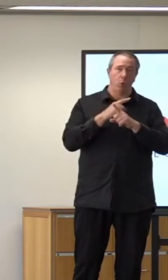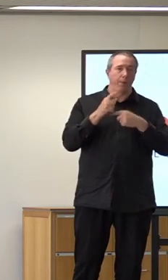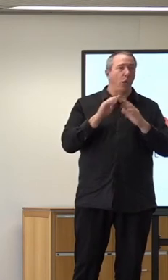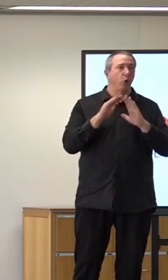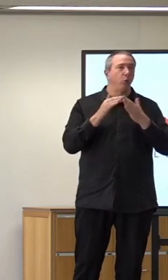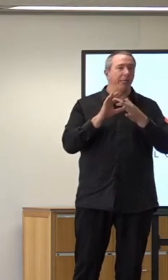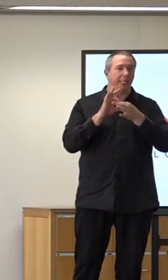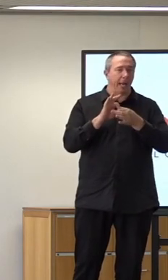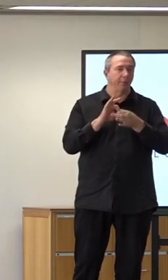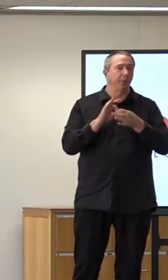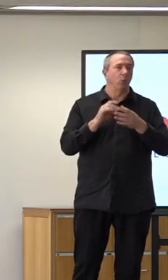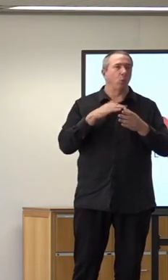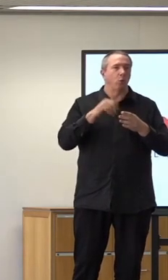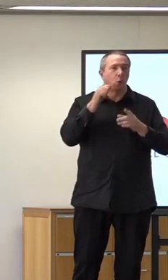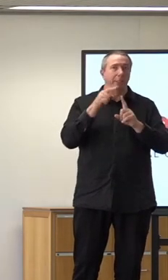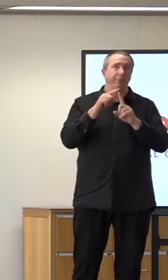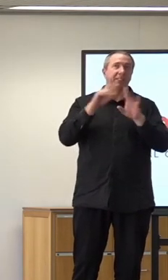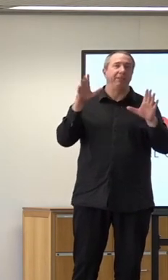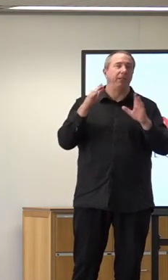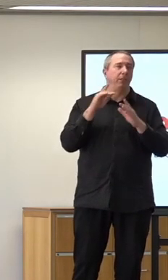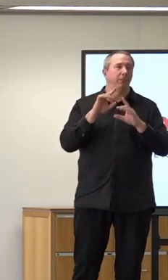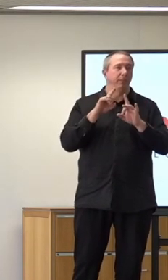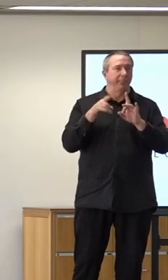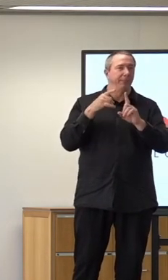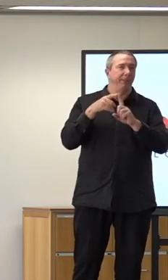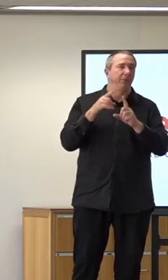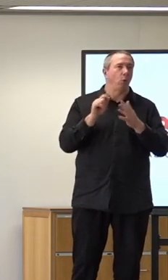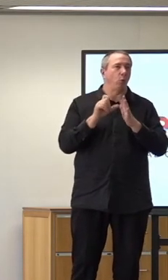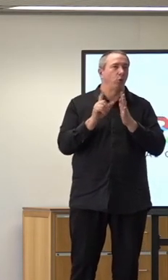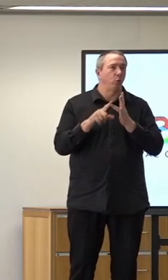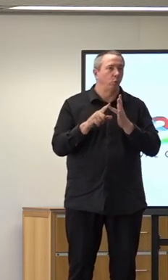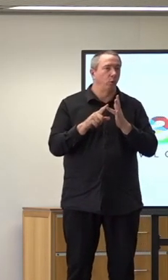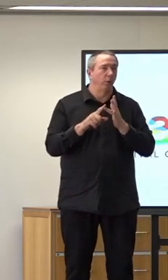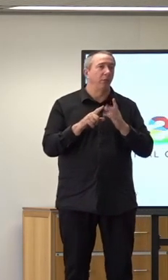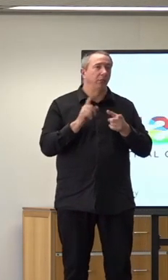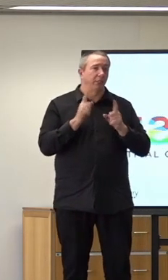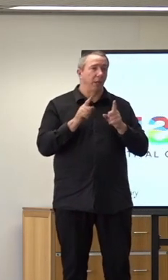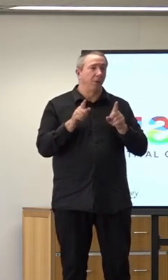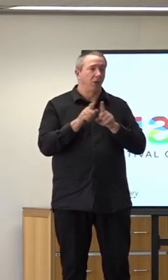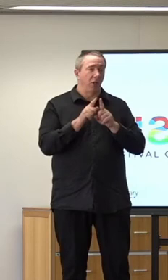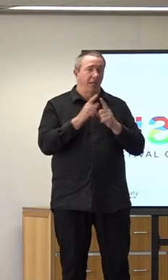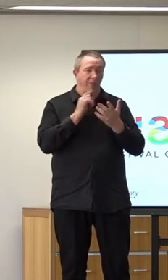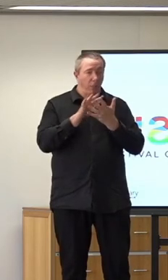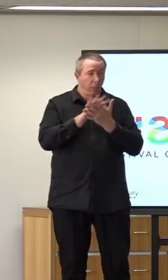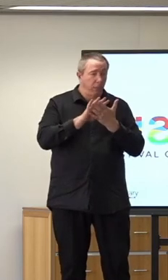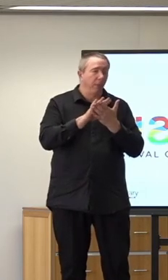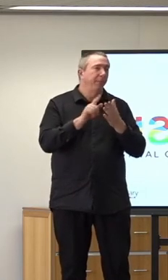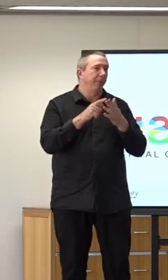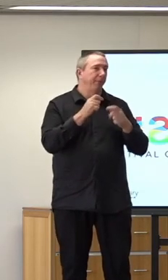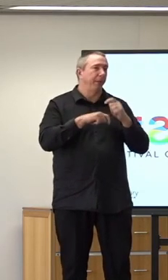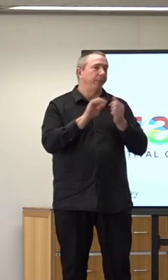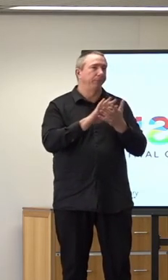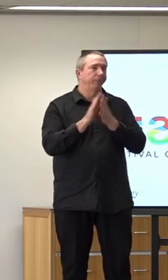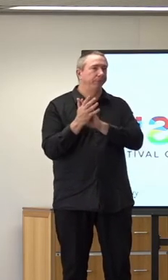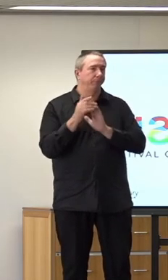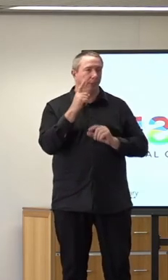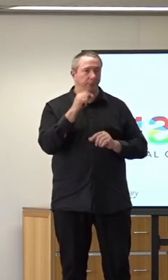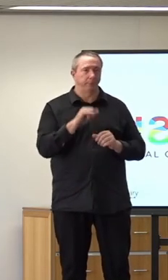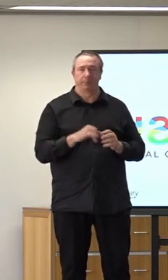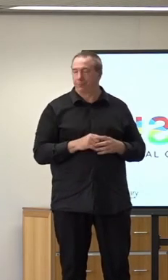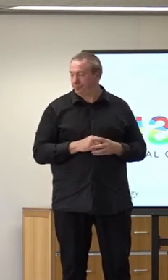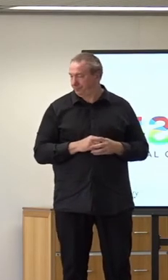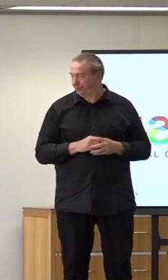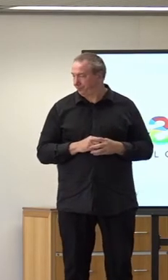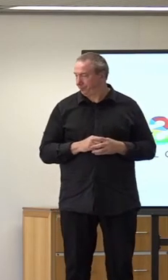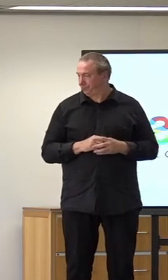engagement, because I think often that can be a very blurry space and that can result in bad practice. Yeah, I think